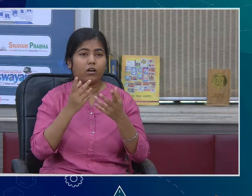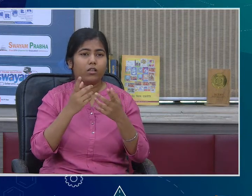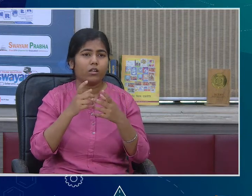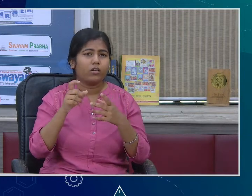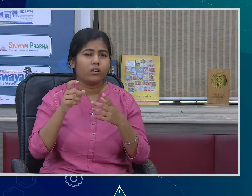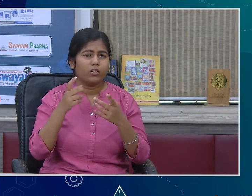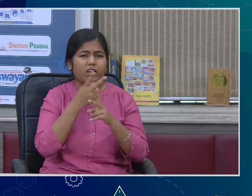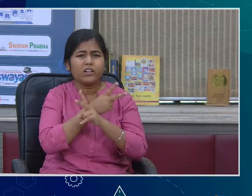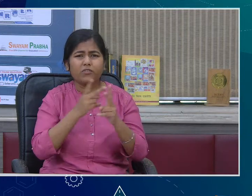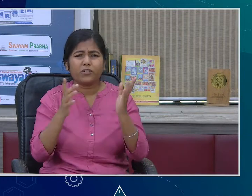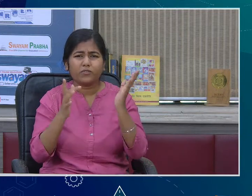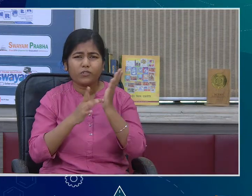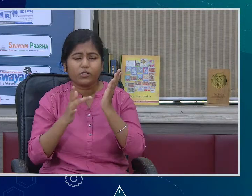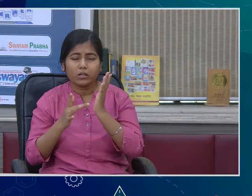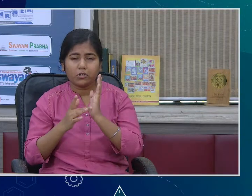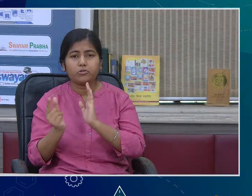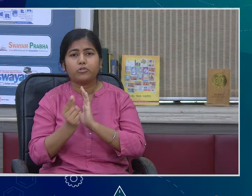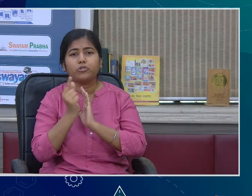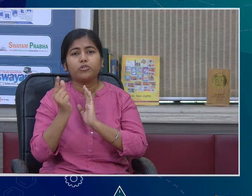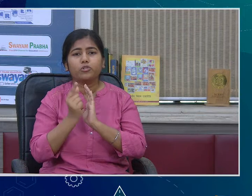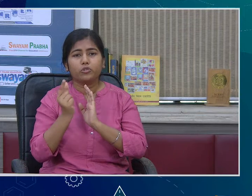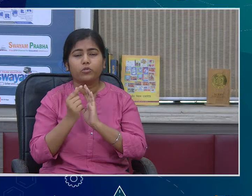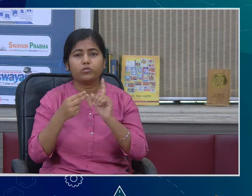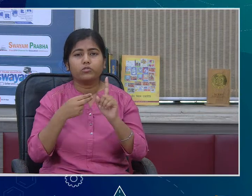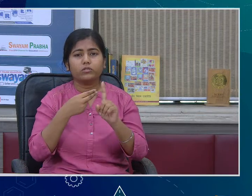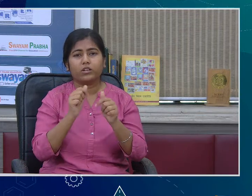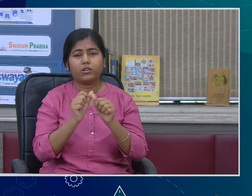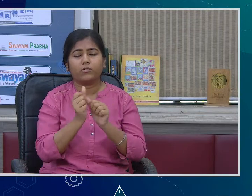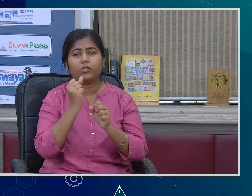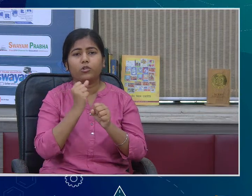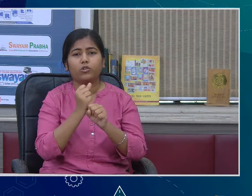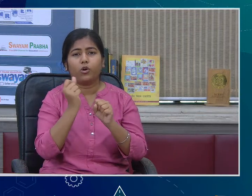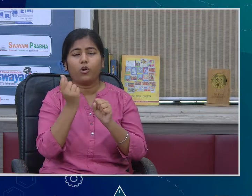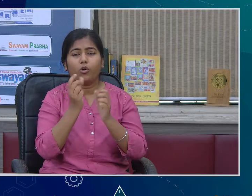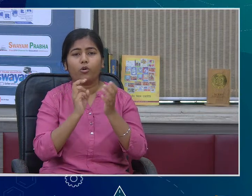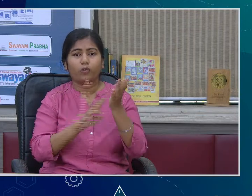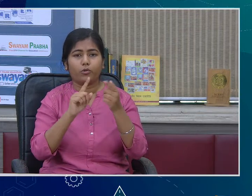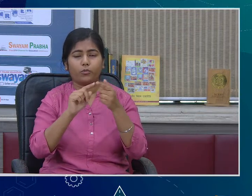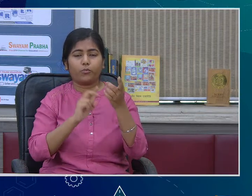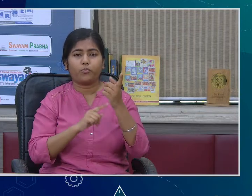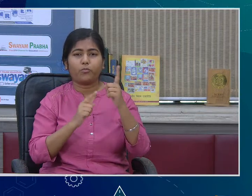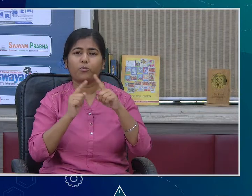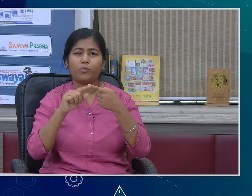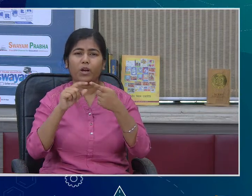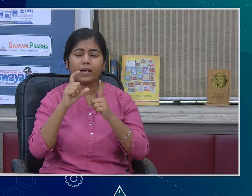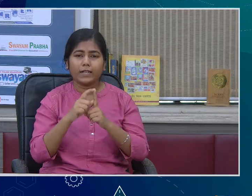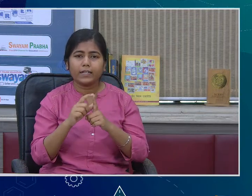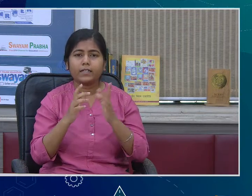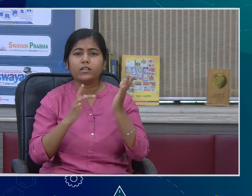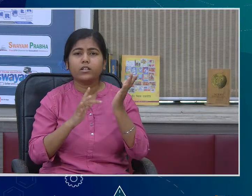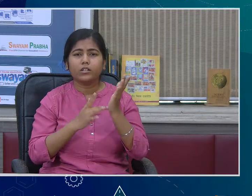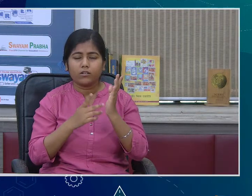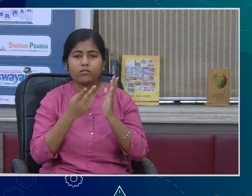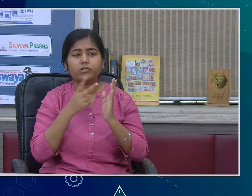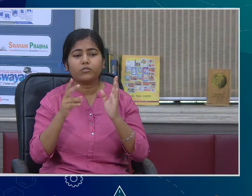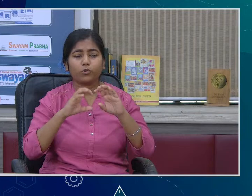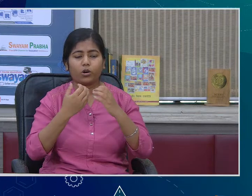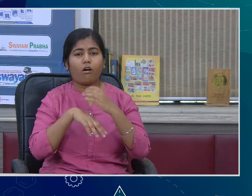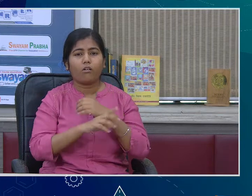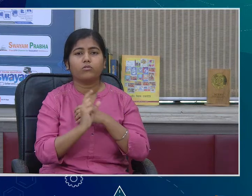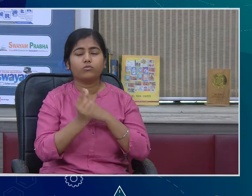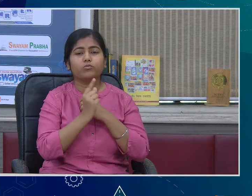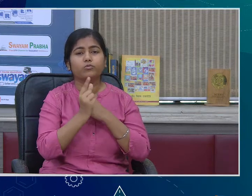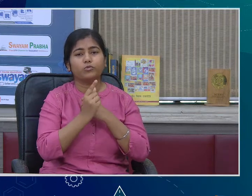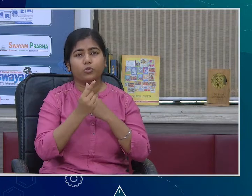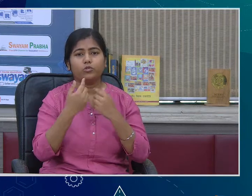and that technology is called augmented and artificial devices, which they are using in the classroom. So what we